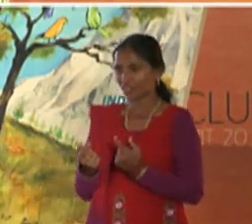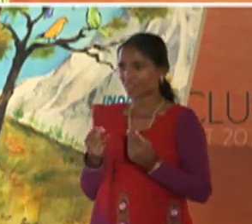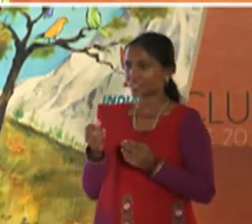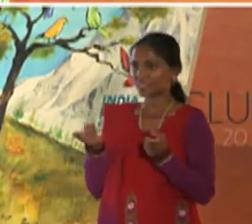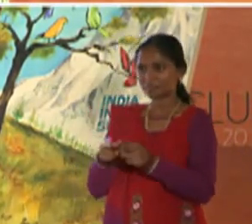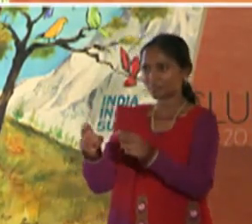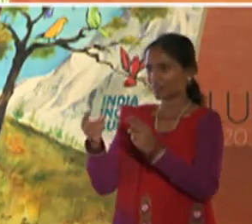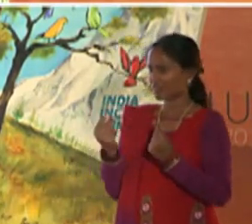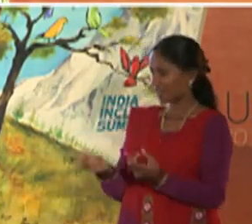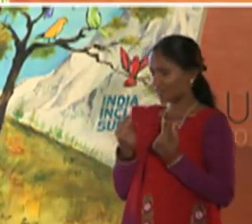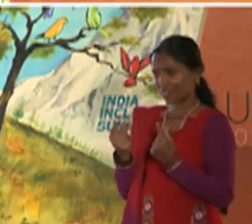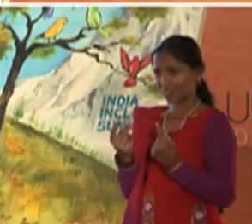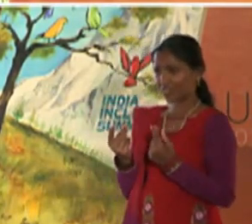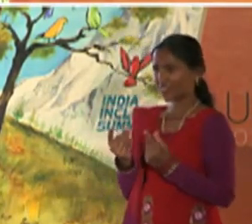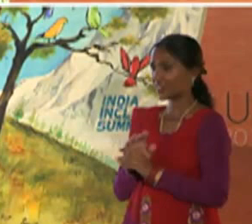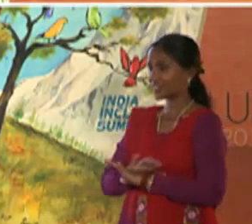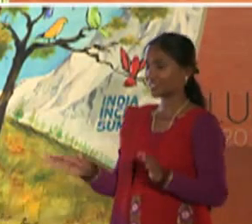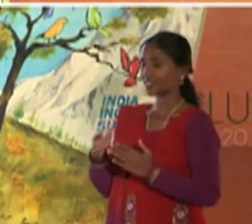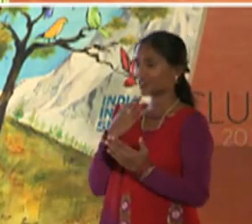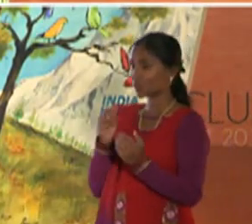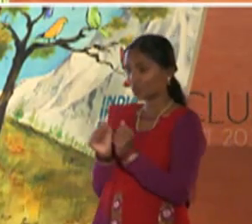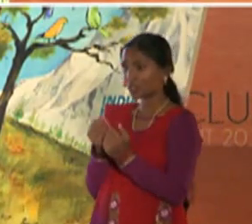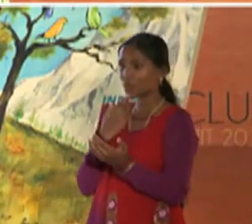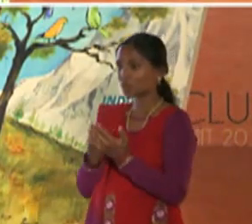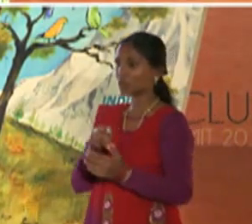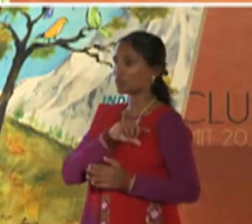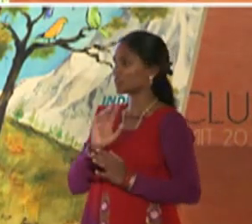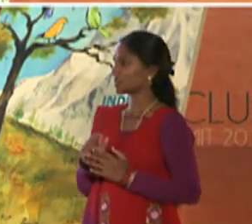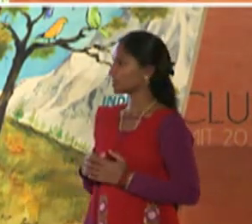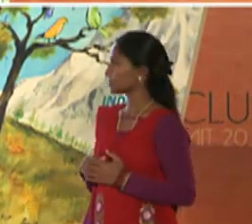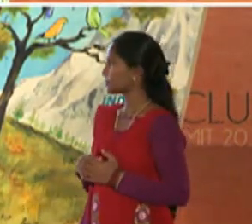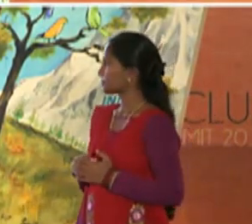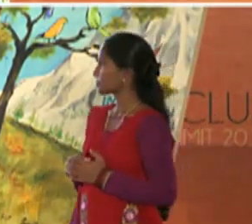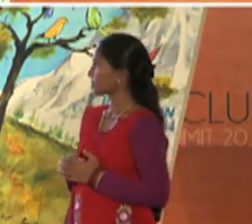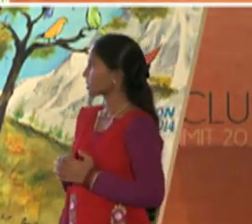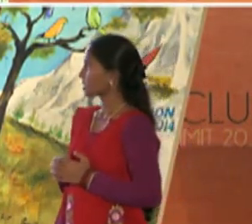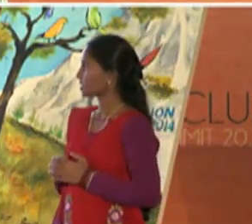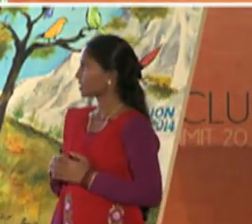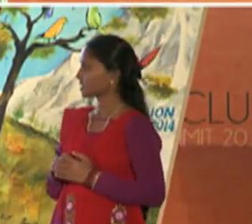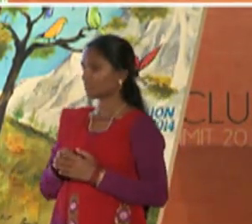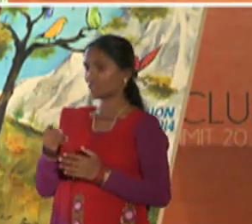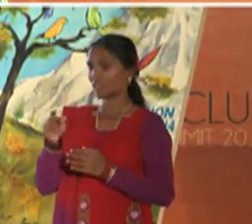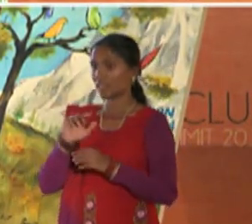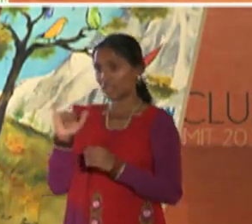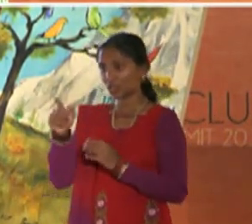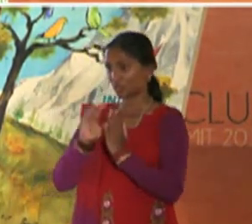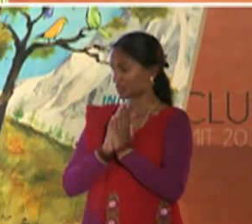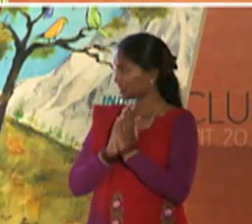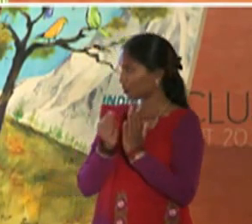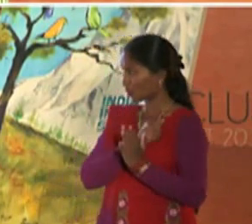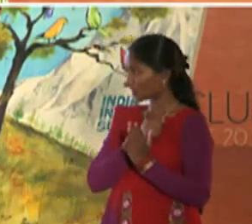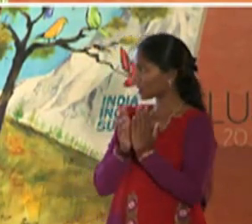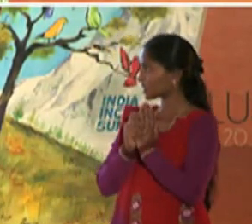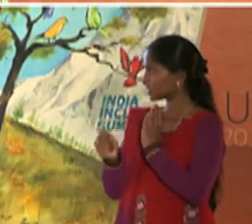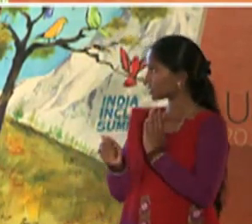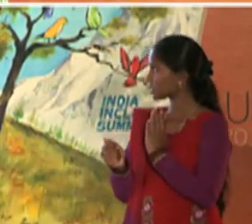everybody should be super efficient. There's no time to wait for anybody. So in this, we leave out a lot of people who have a lot of skills. And so we said,